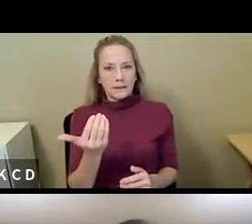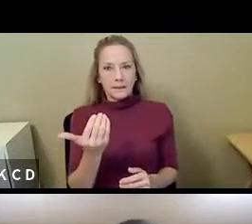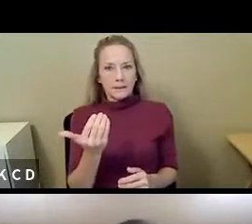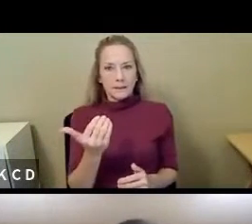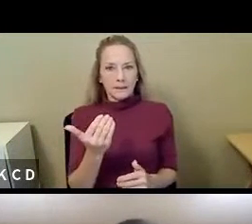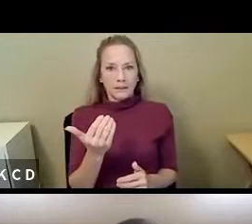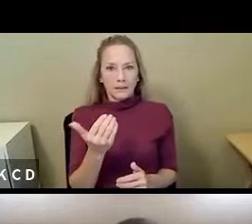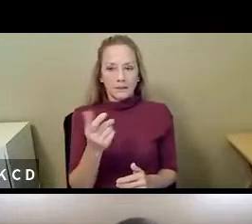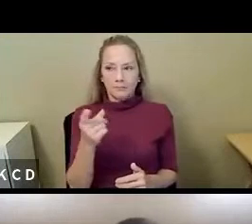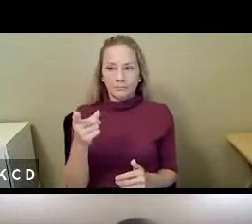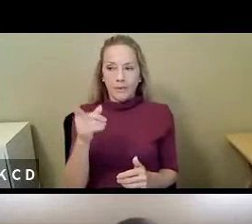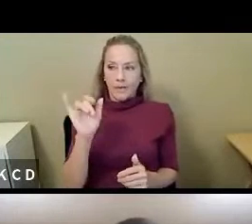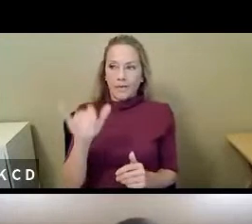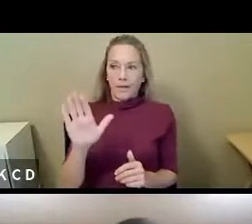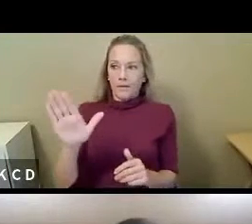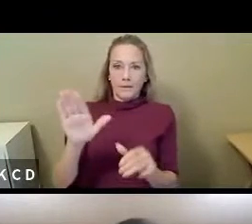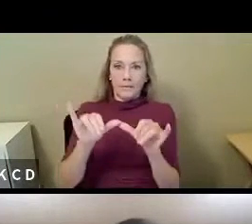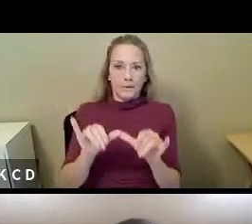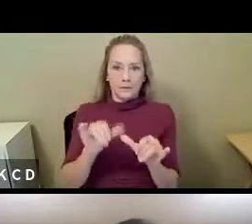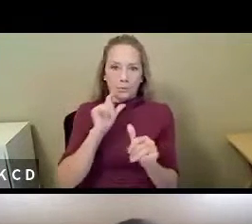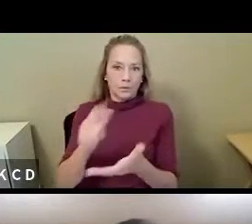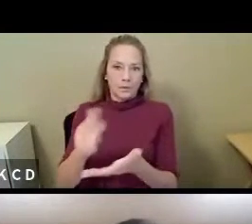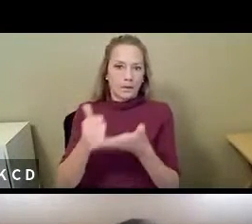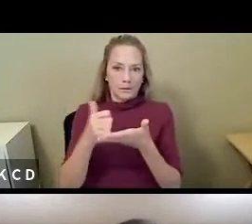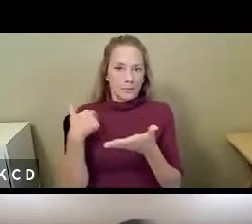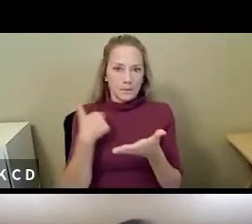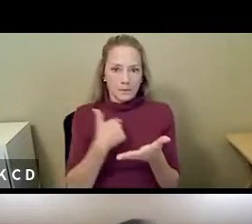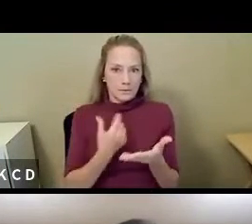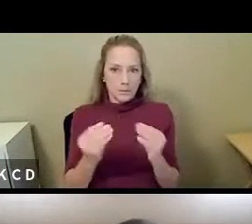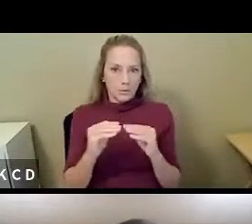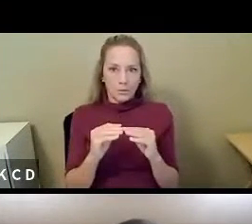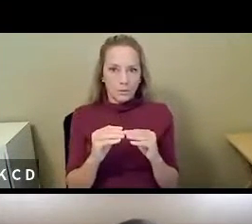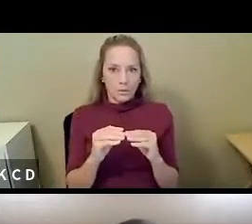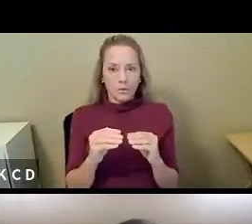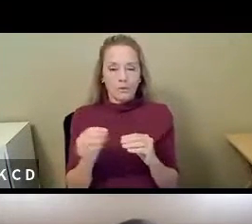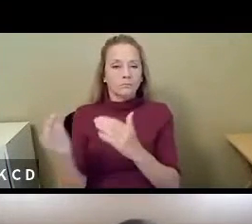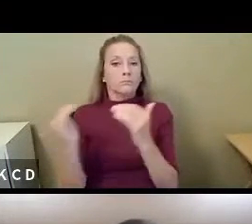be any more helpful than what we have. And then I looked at Shelby County,